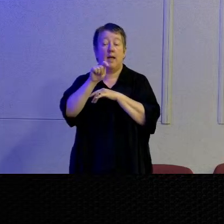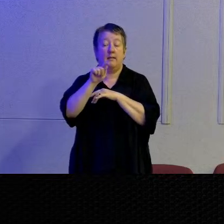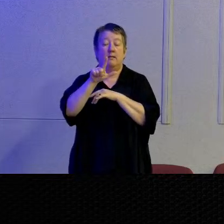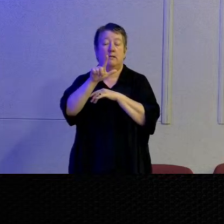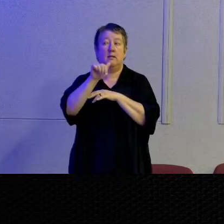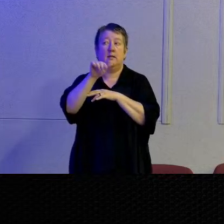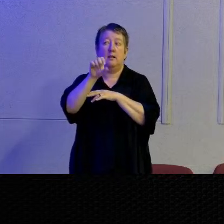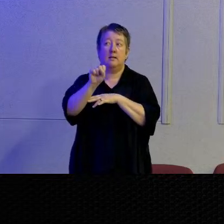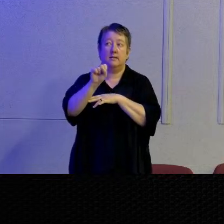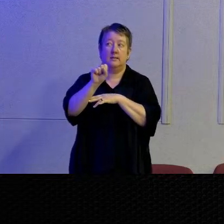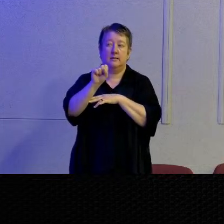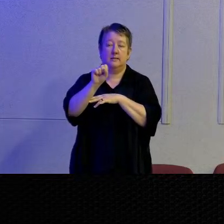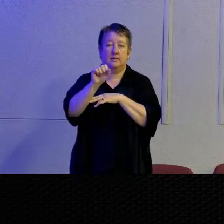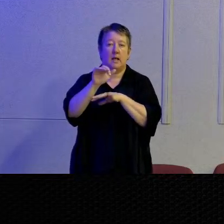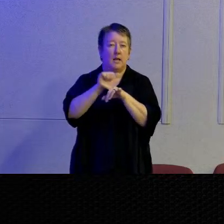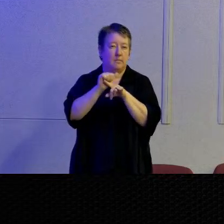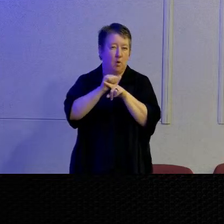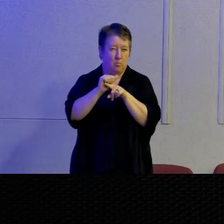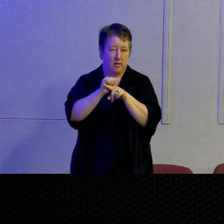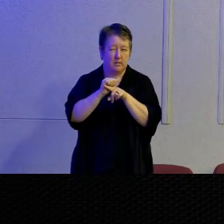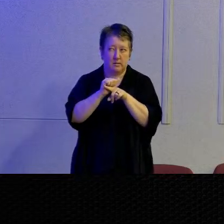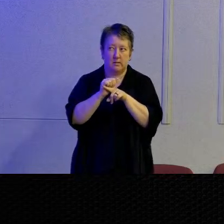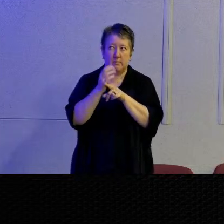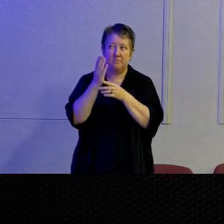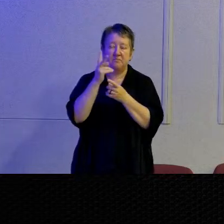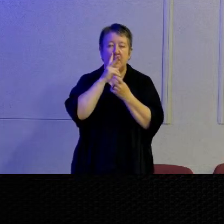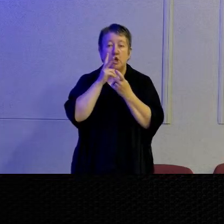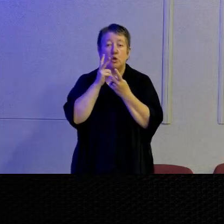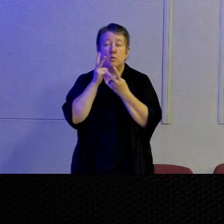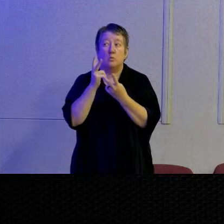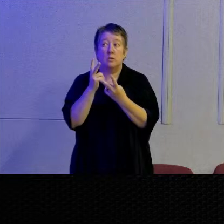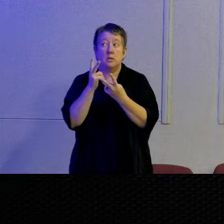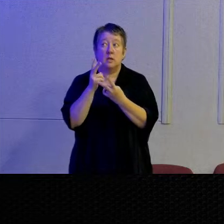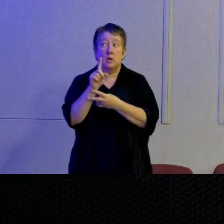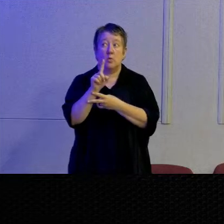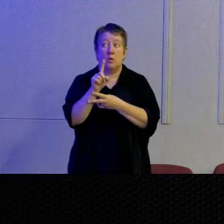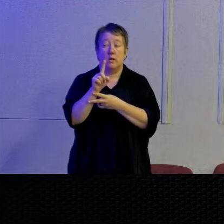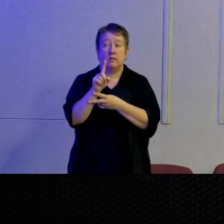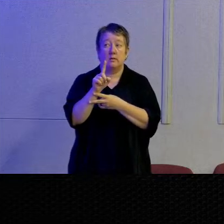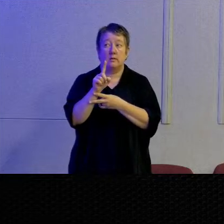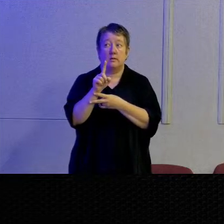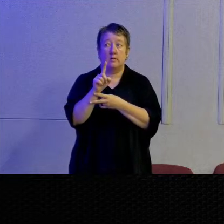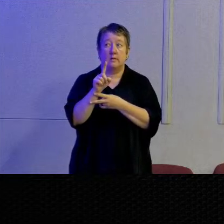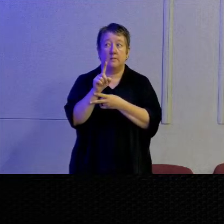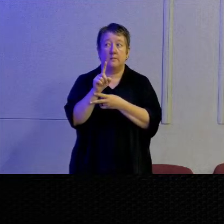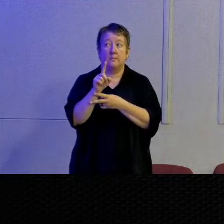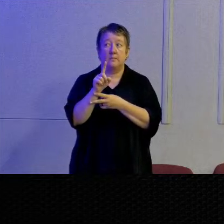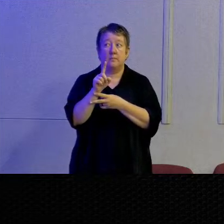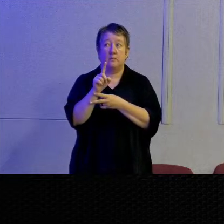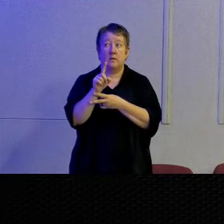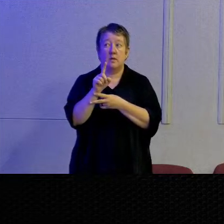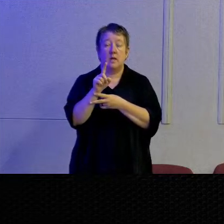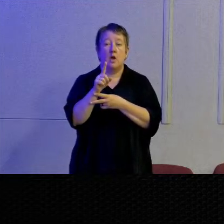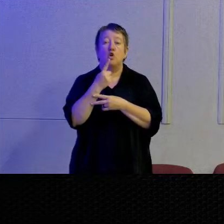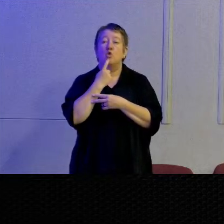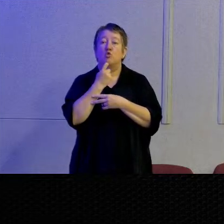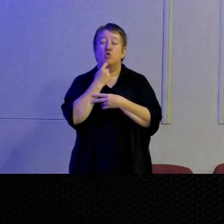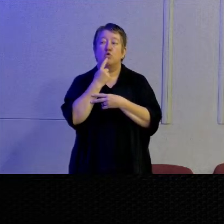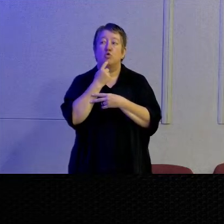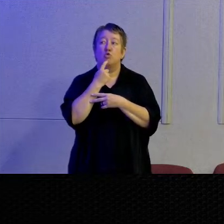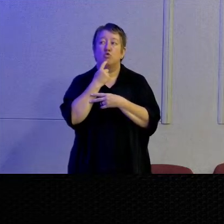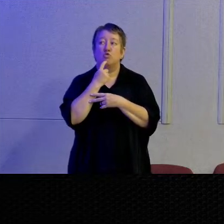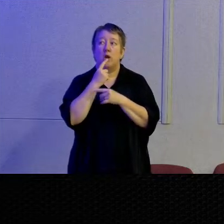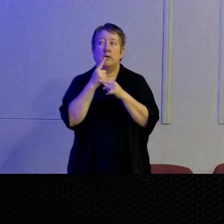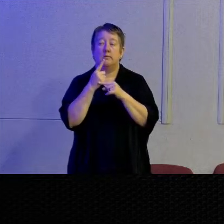So what you see there are four almost straight red lines emerging from